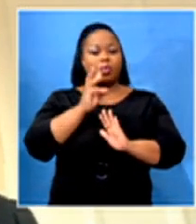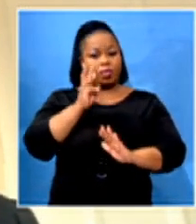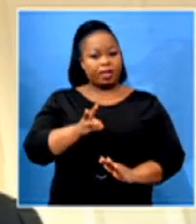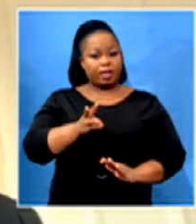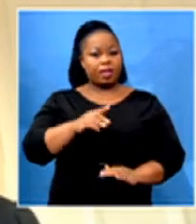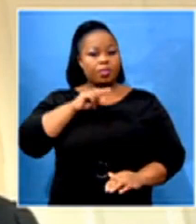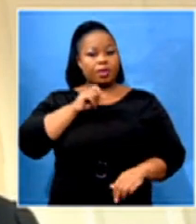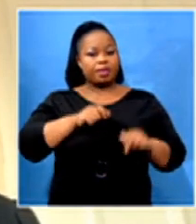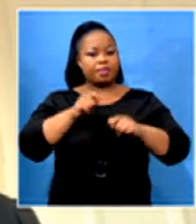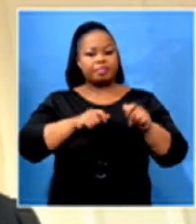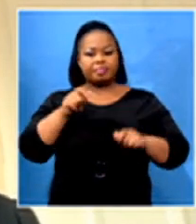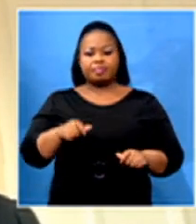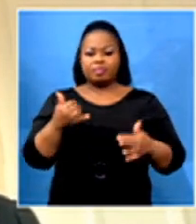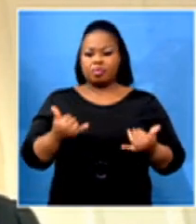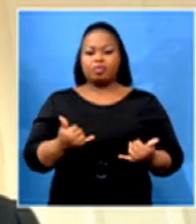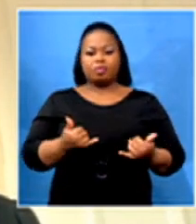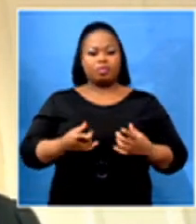of people, we're talking about the